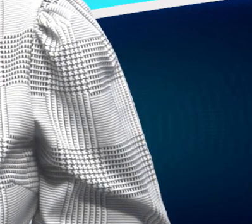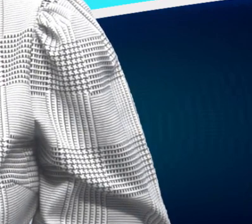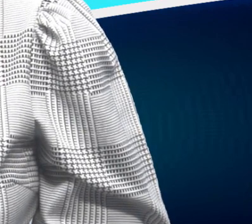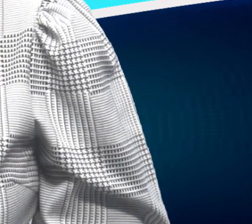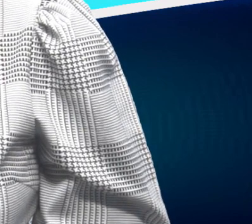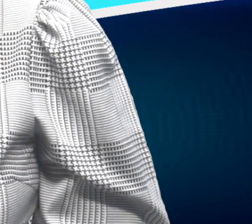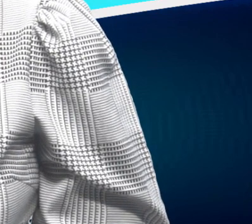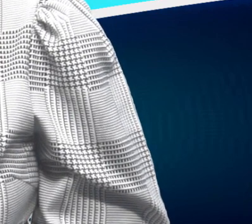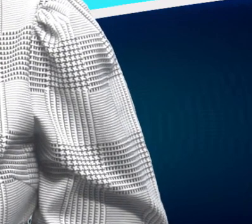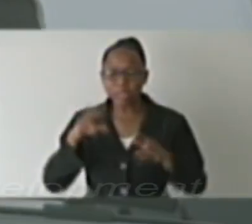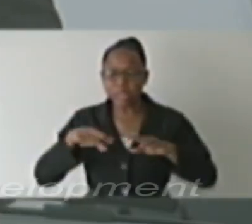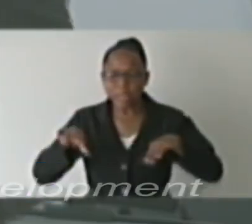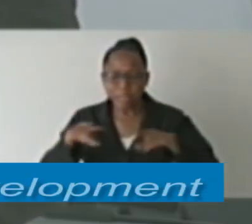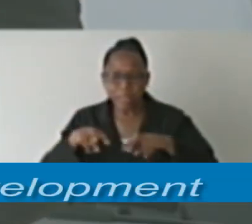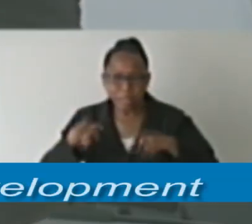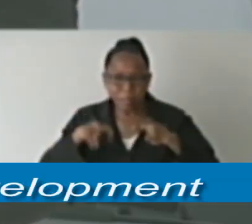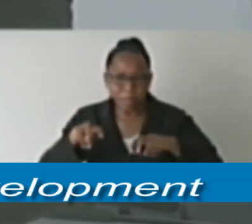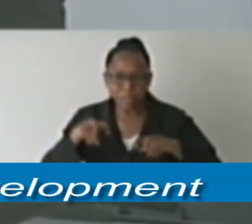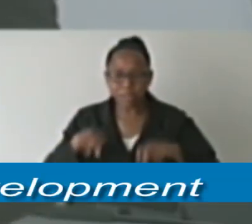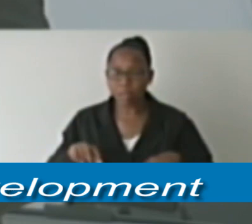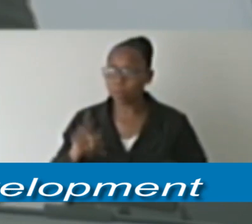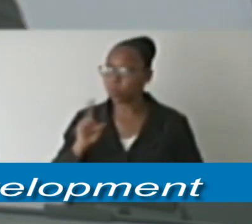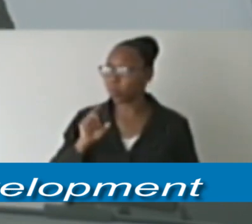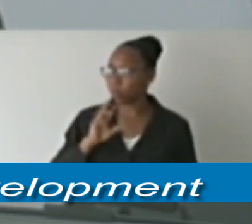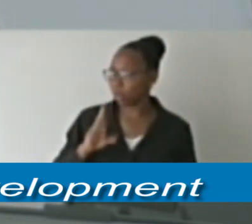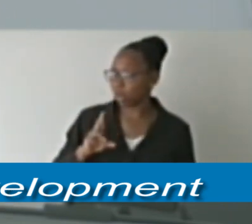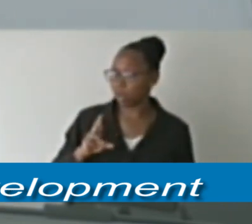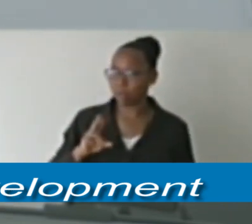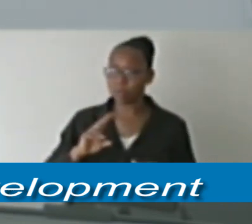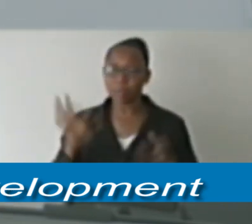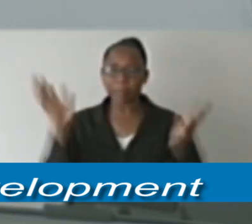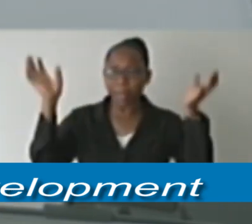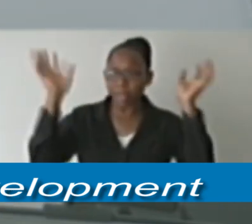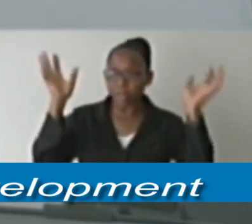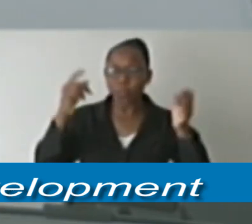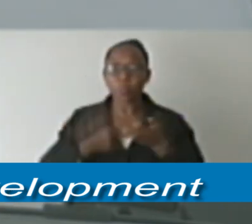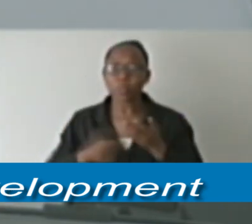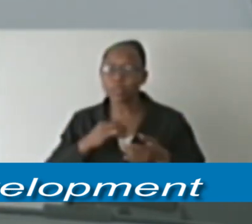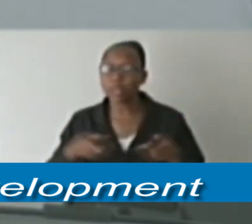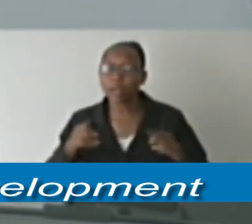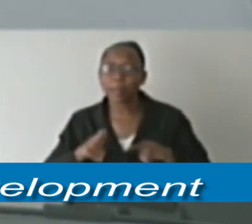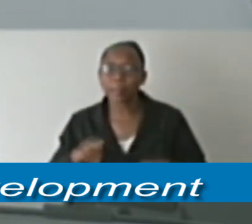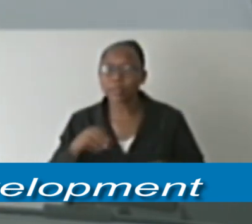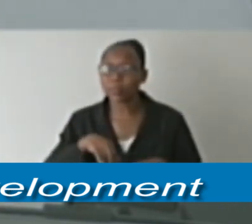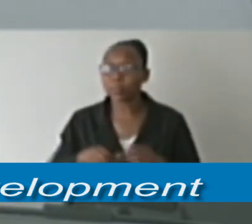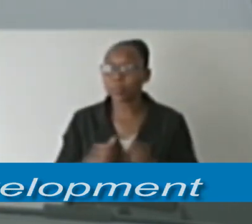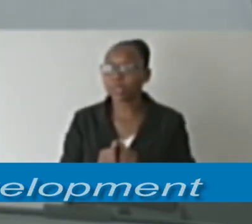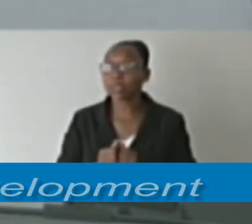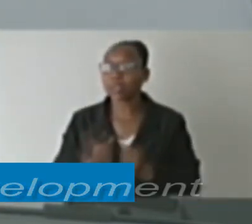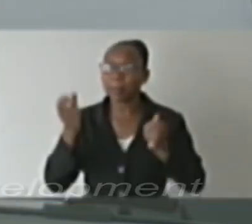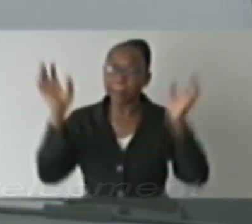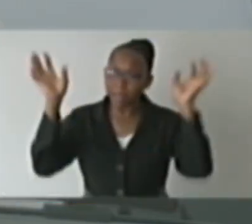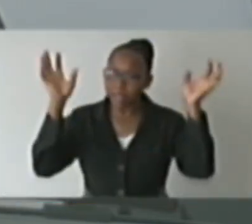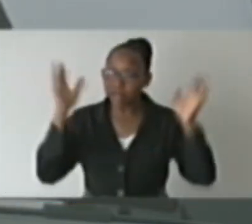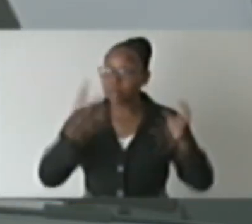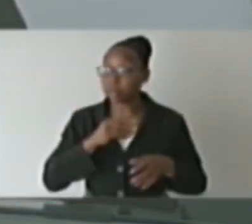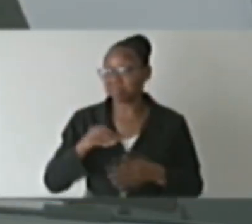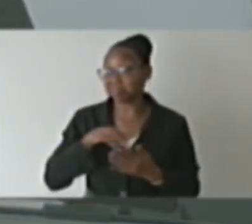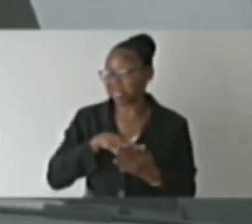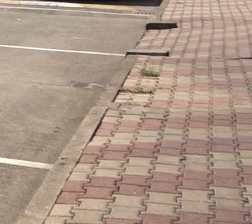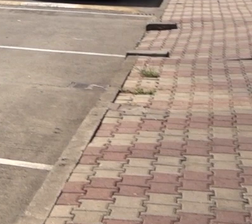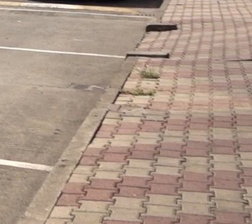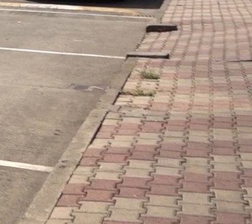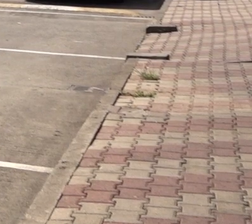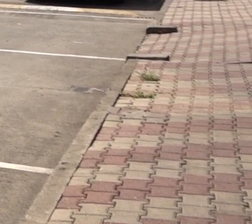the sector. Where the transport sector is, where the market, what is taking place in the market. And we have a study that